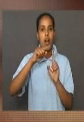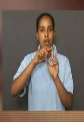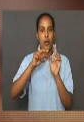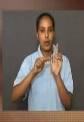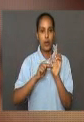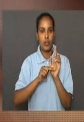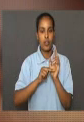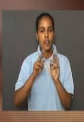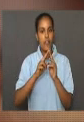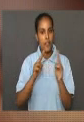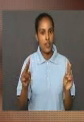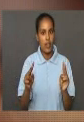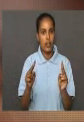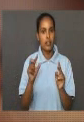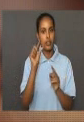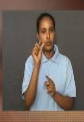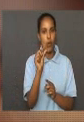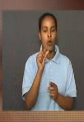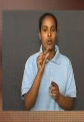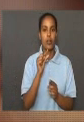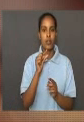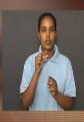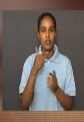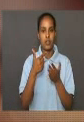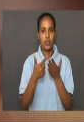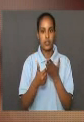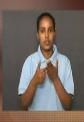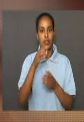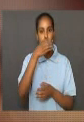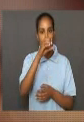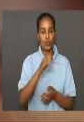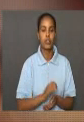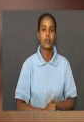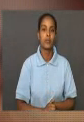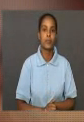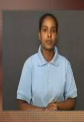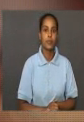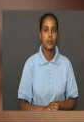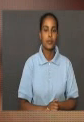ions is very small in this solution.